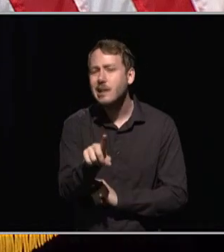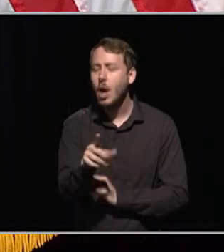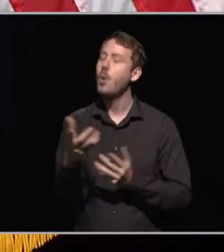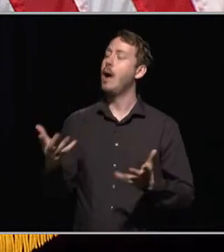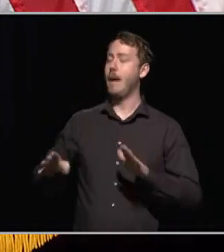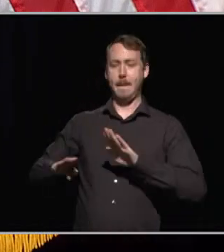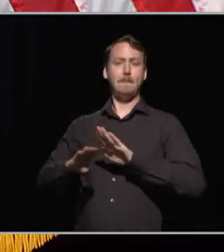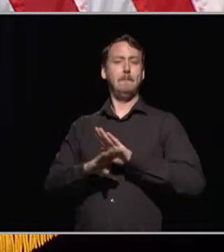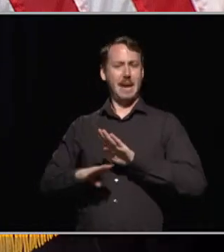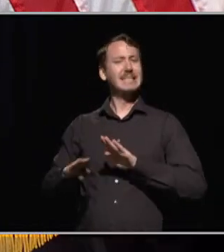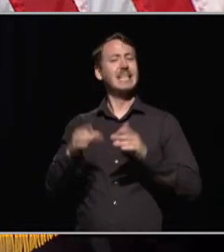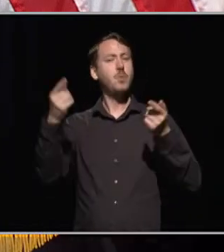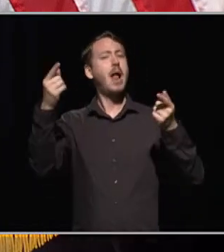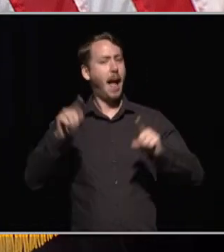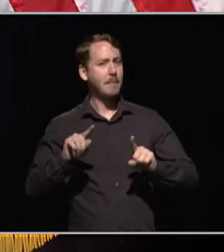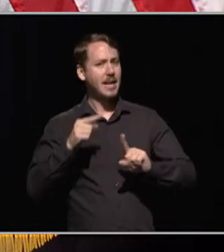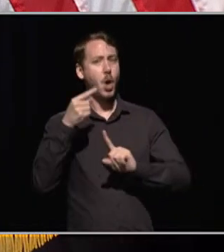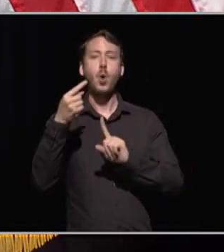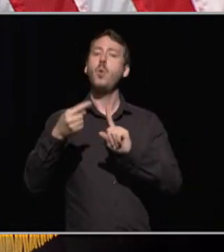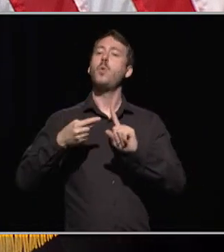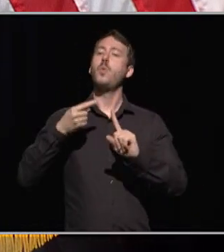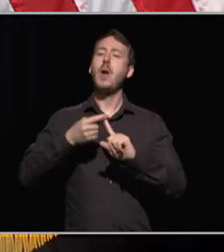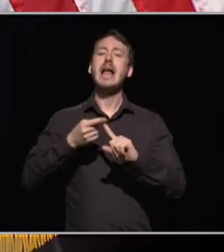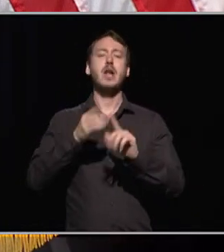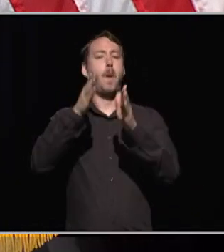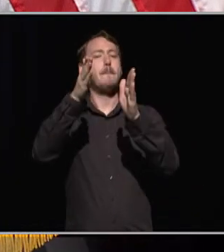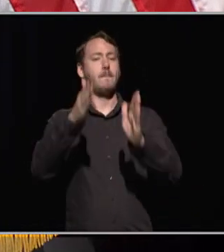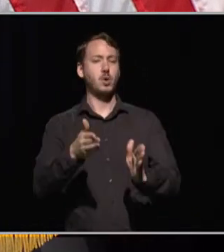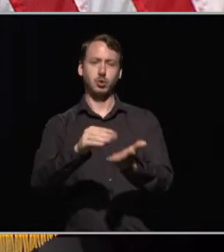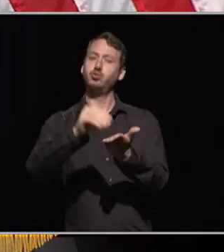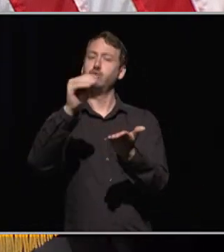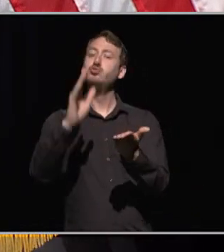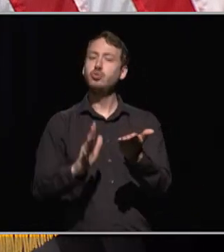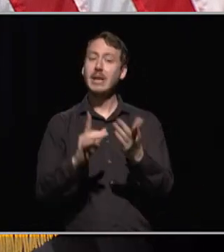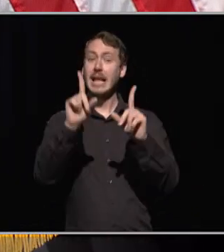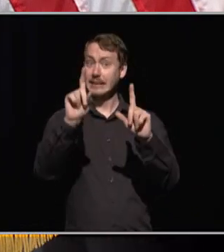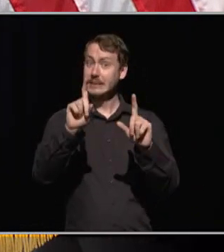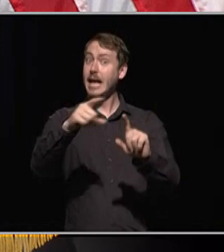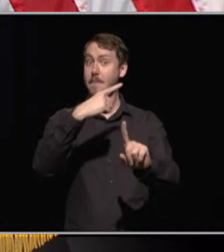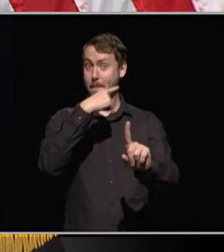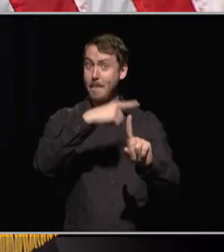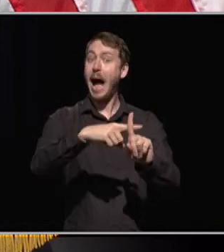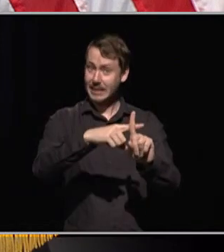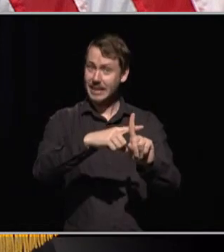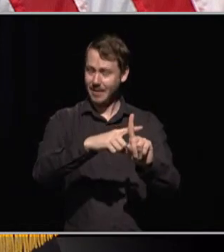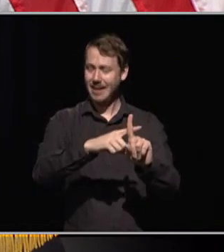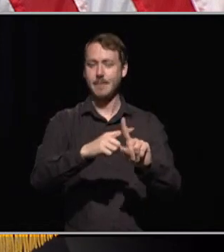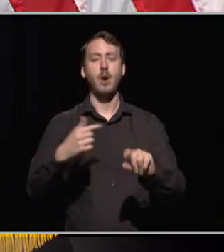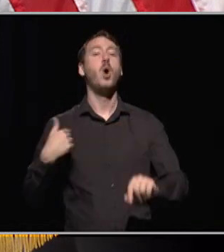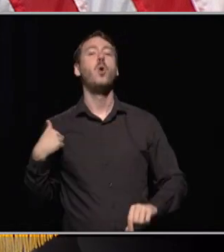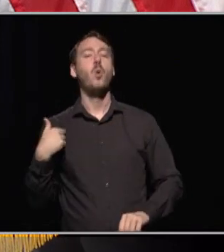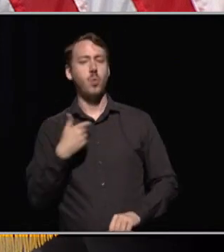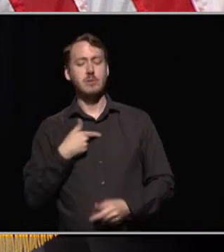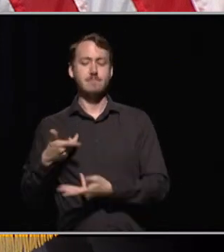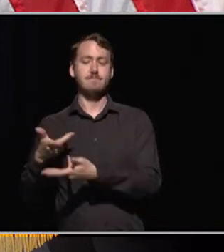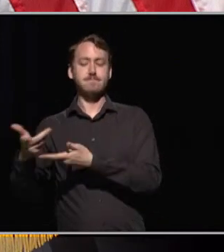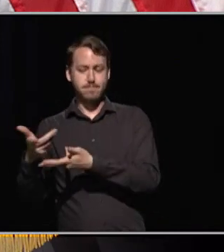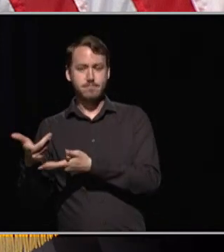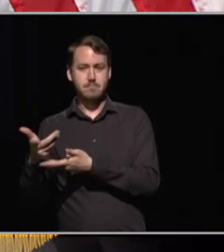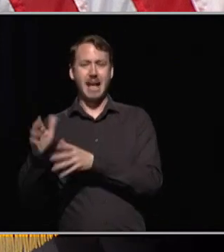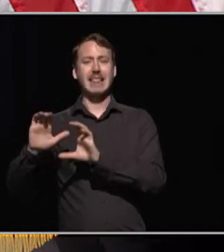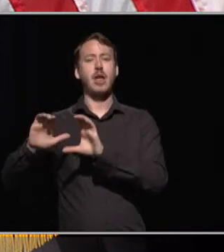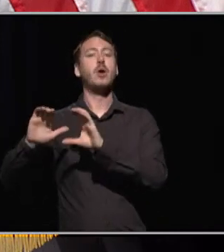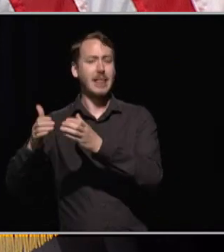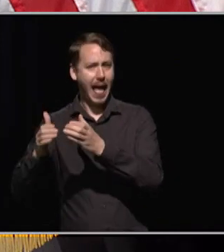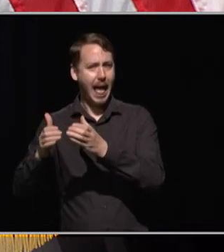Basically what will happen is when a individual, a student tests positive, then we'll work with that class